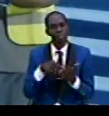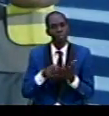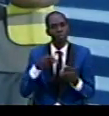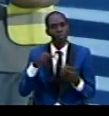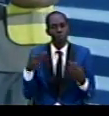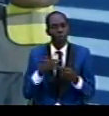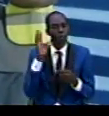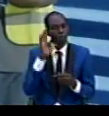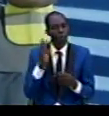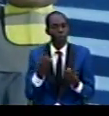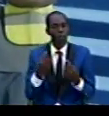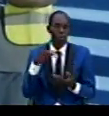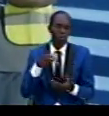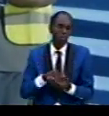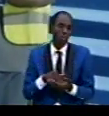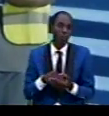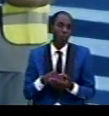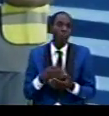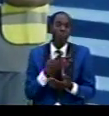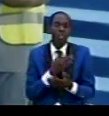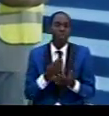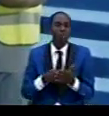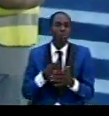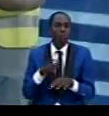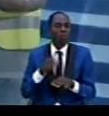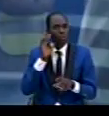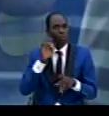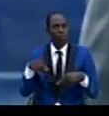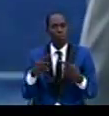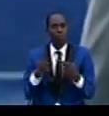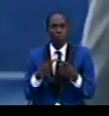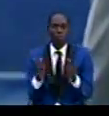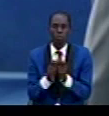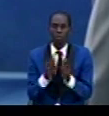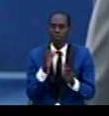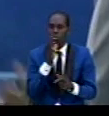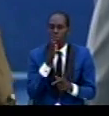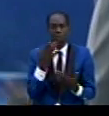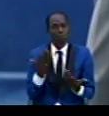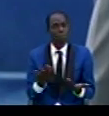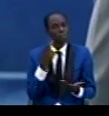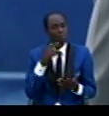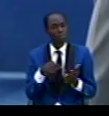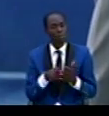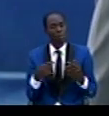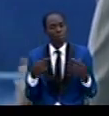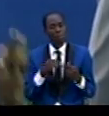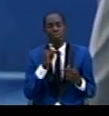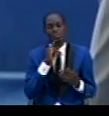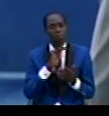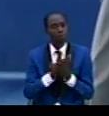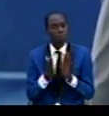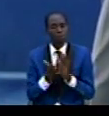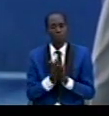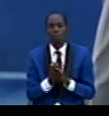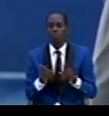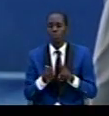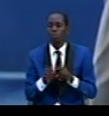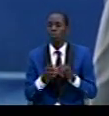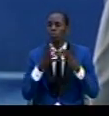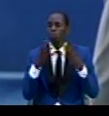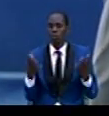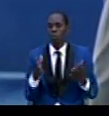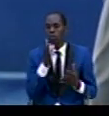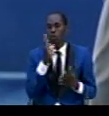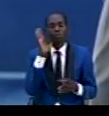is sometimes that it pains me that I go to my mom and say, my mom, this pain is getting too much. The only thing that she will tell me is, sorry, it